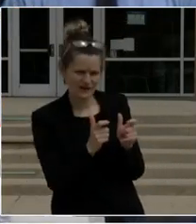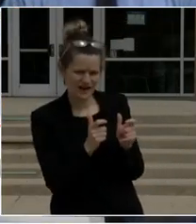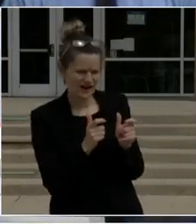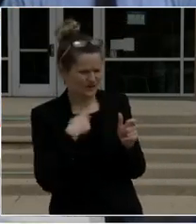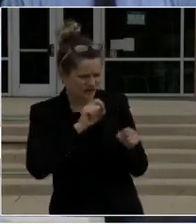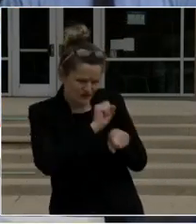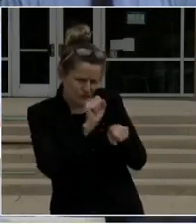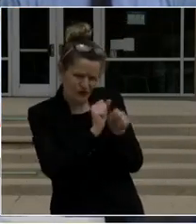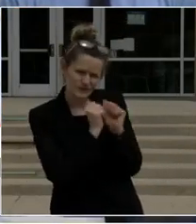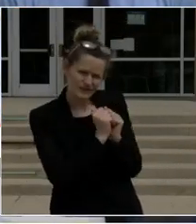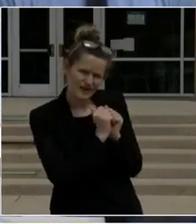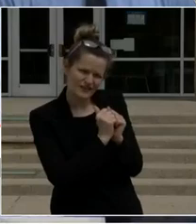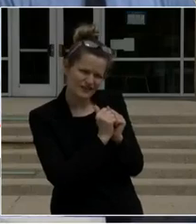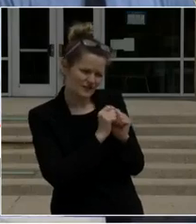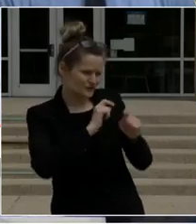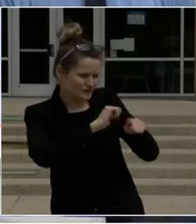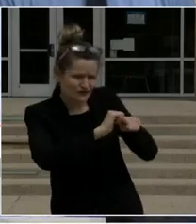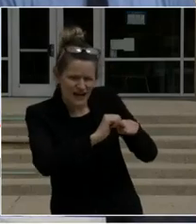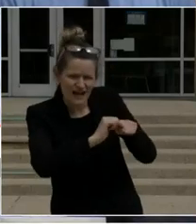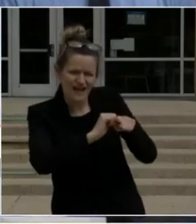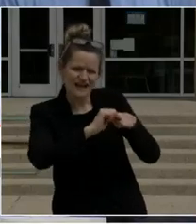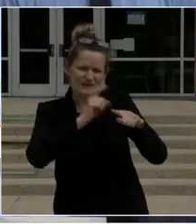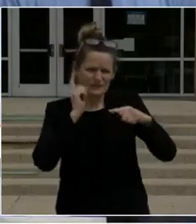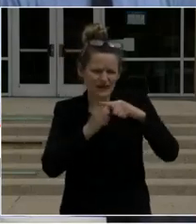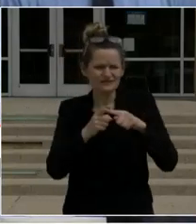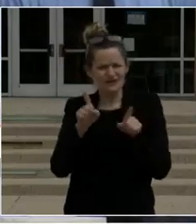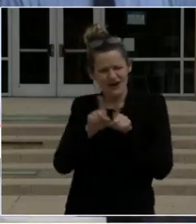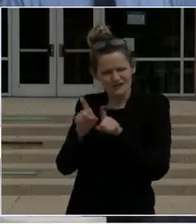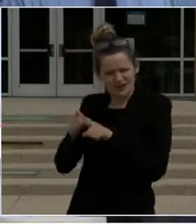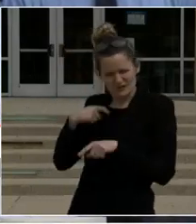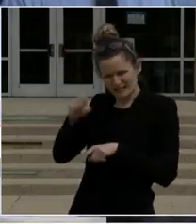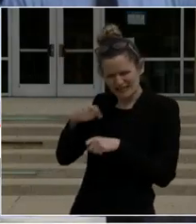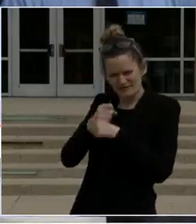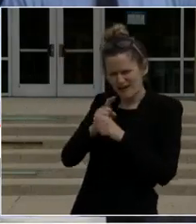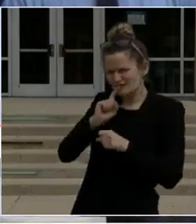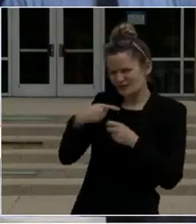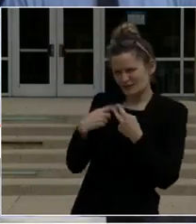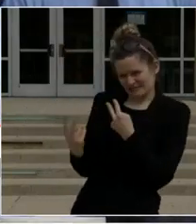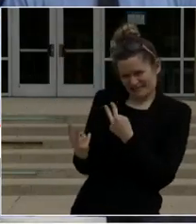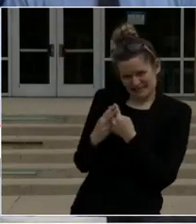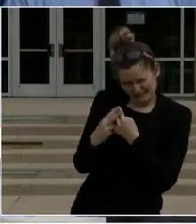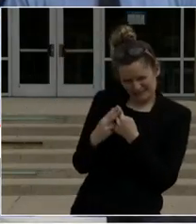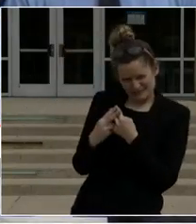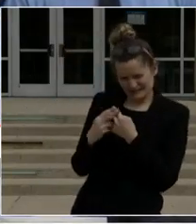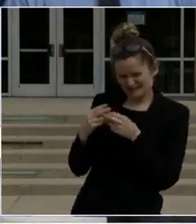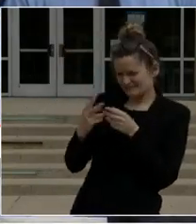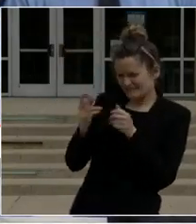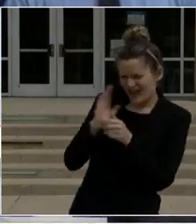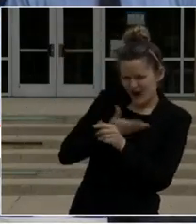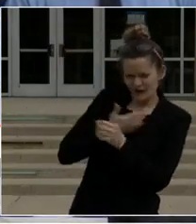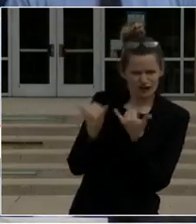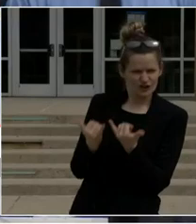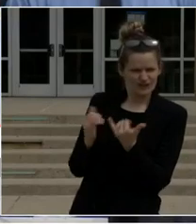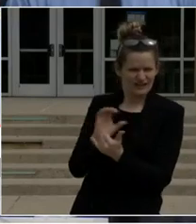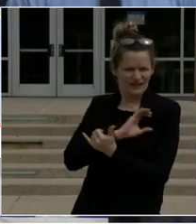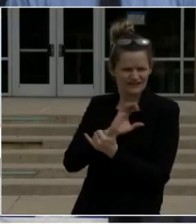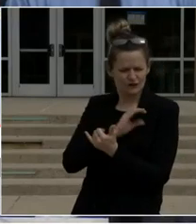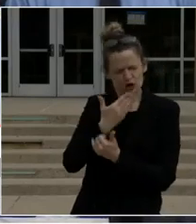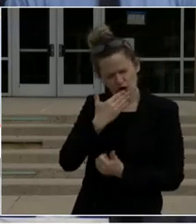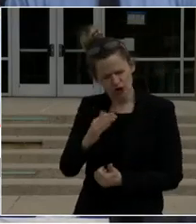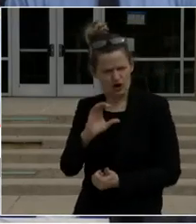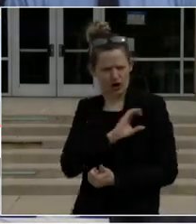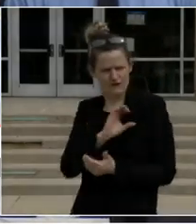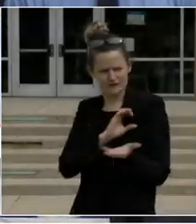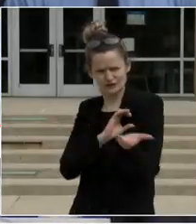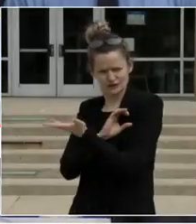and train, but we also need to be able to retain the good officers that we have. So with